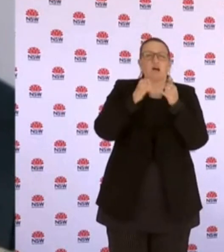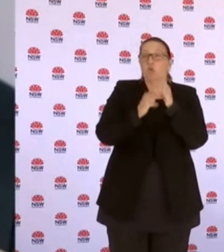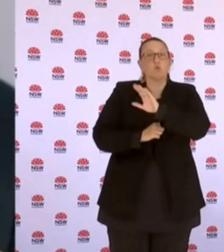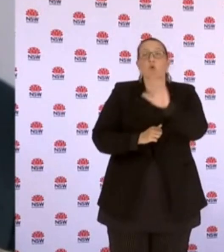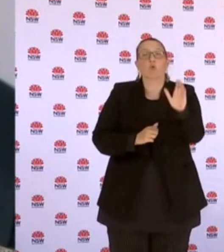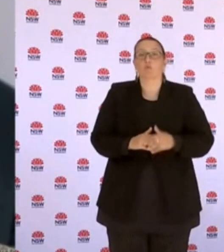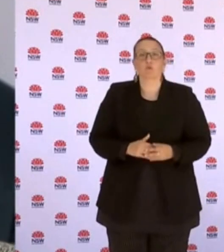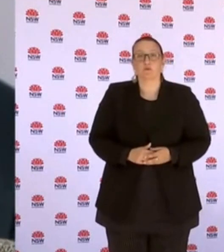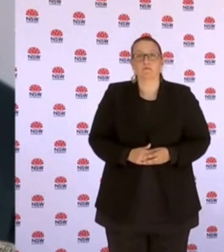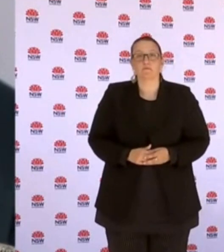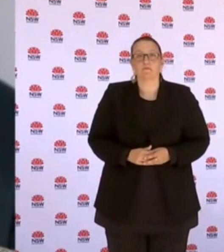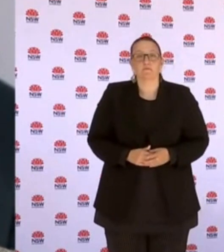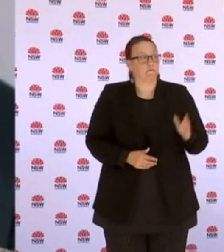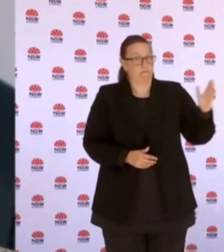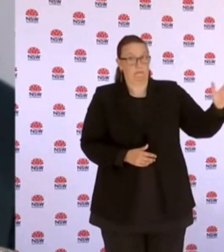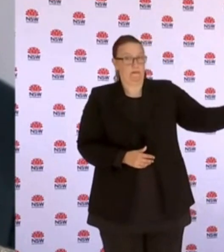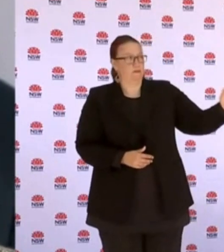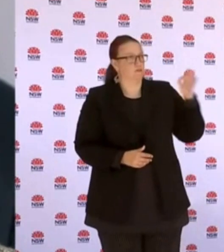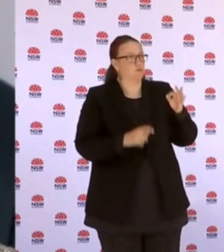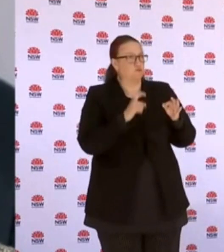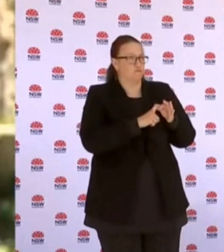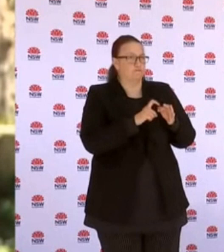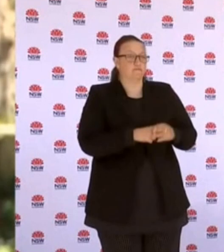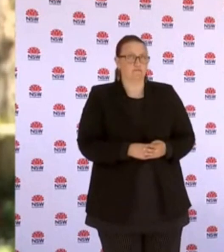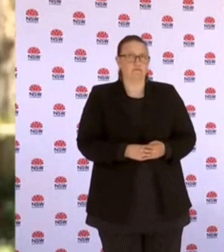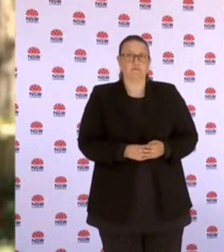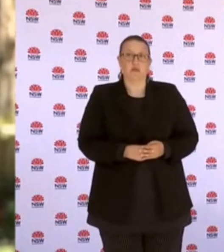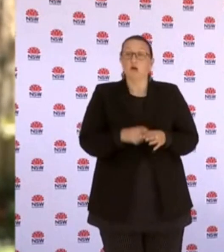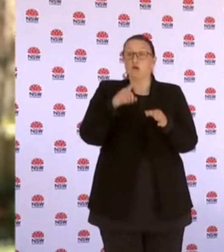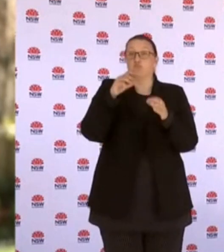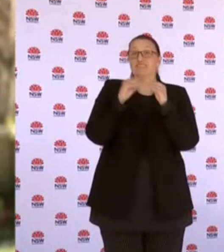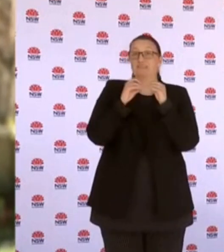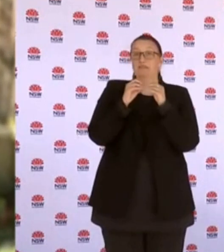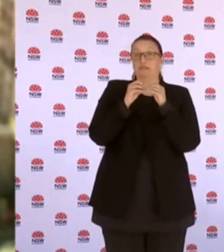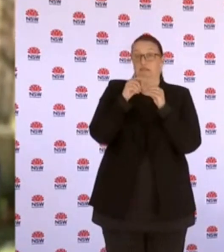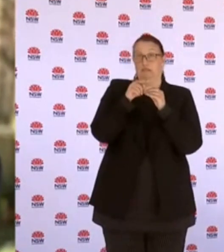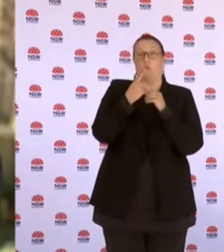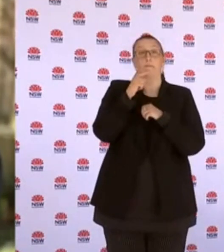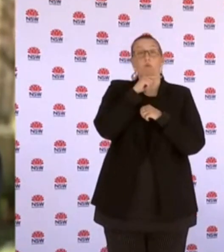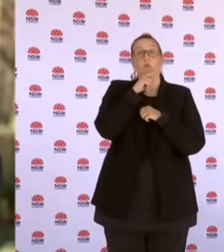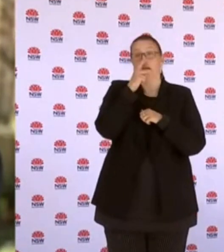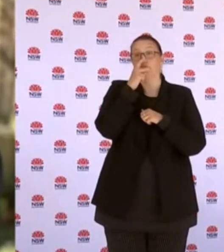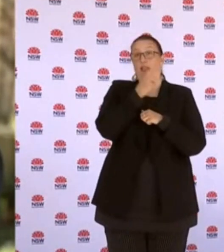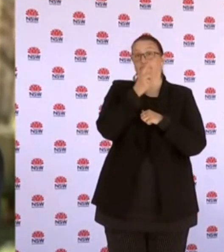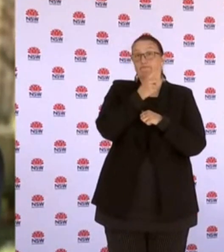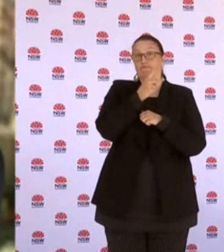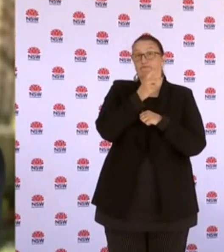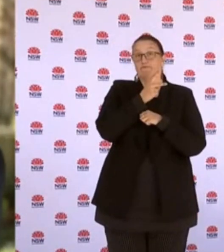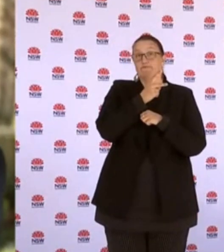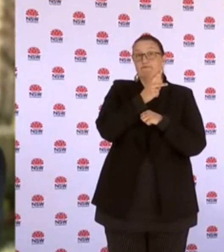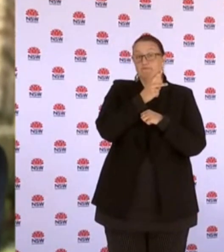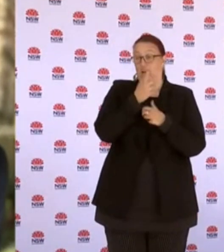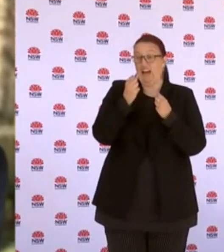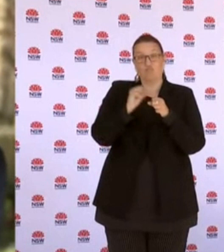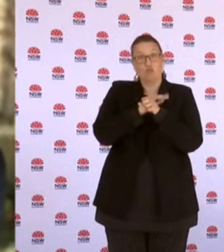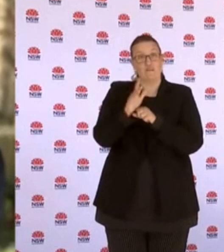there is a case in Brisbane that's emerged, a 12-year-old boy. Your counterpart says it appears he's picked it up in a Sydney quarantine hotel. would you consider,